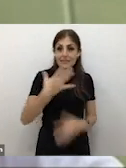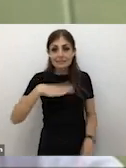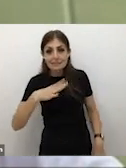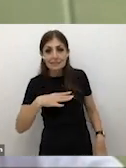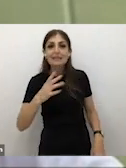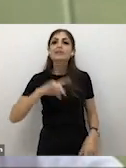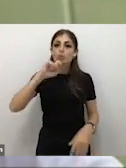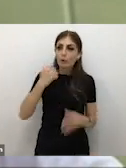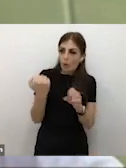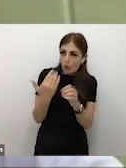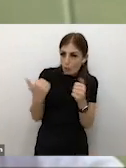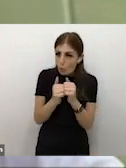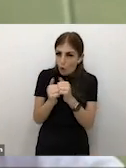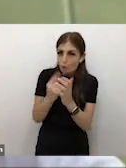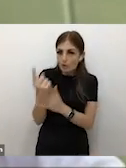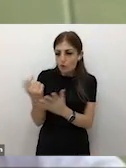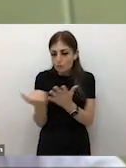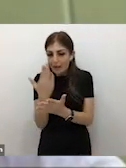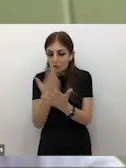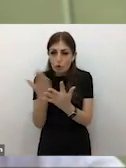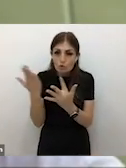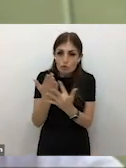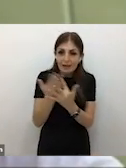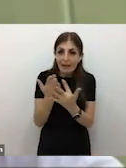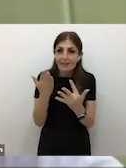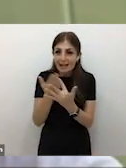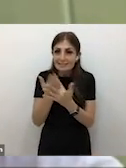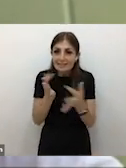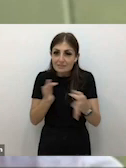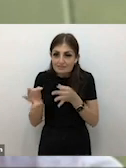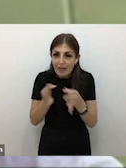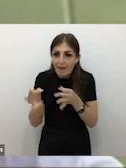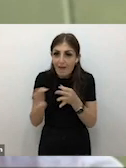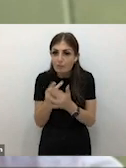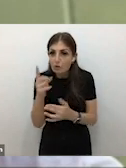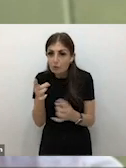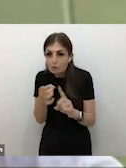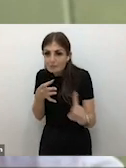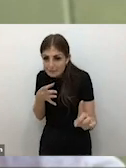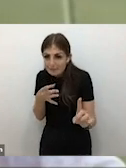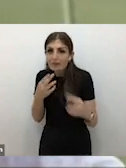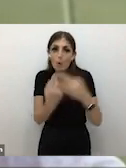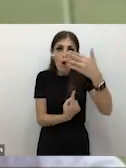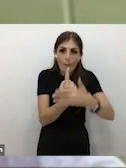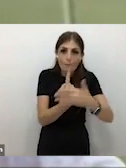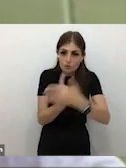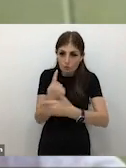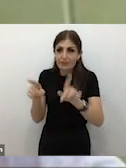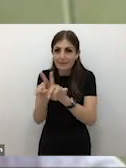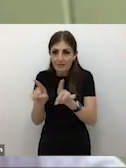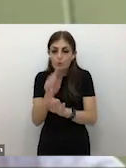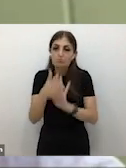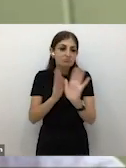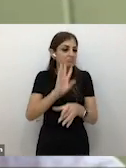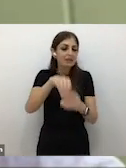you to create a personalised access plan to support your access to the program activities and opportunities. This can include